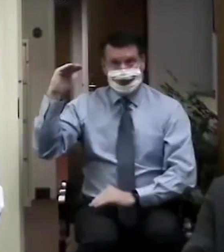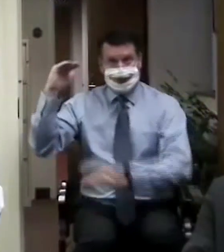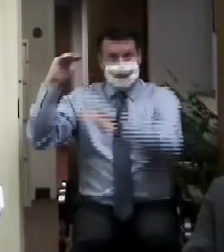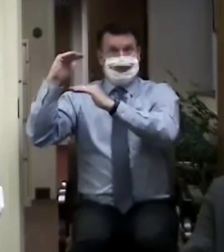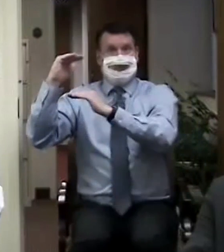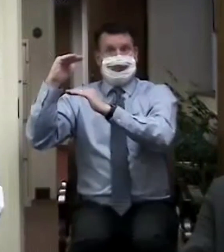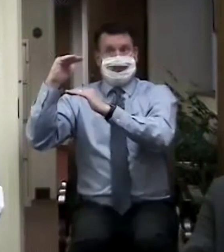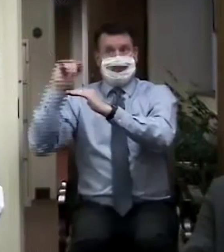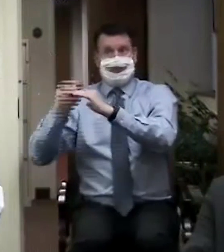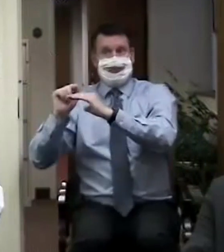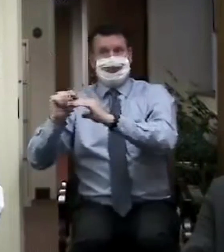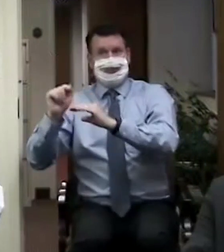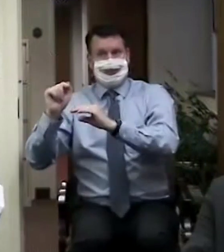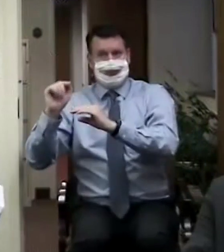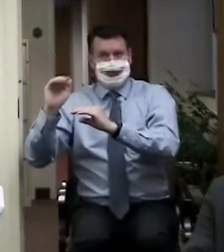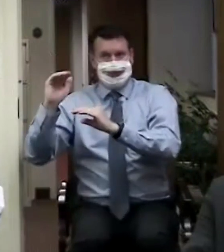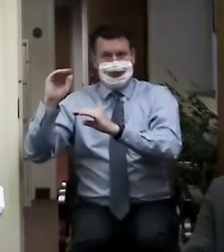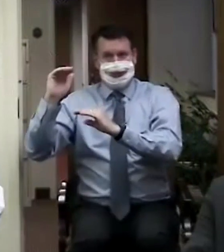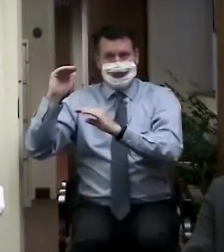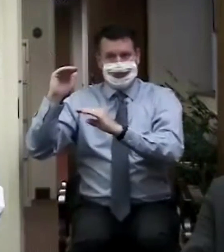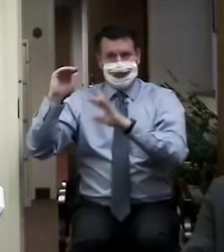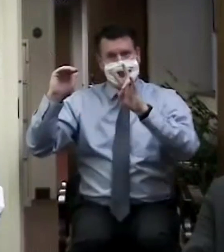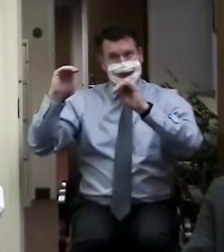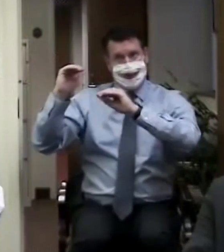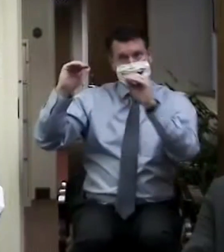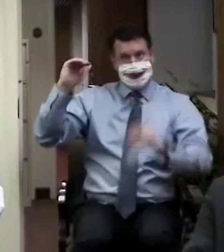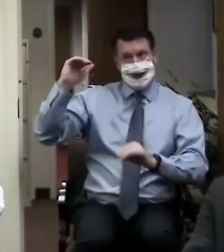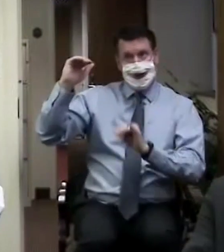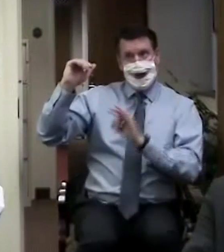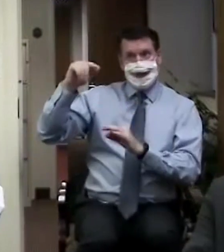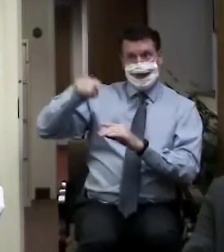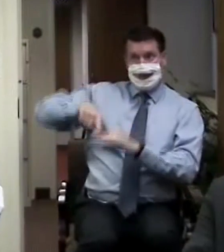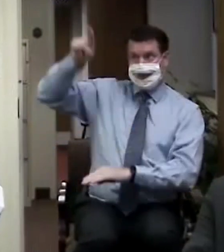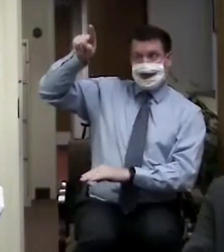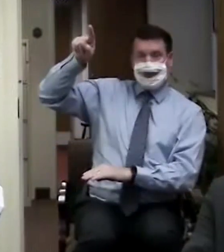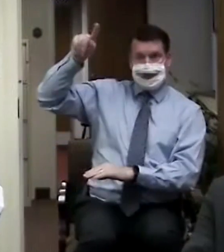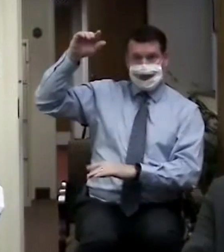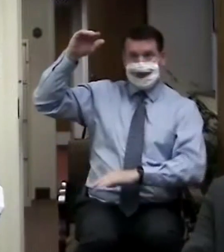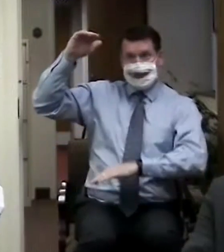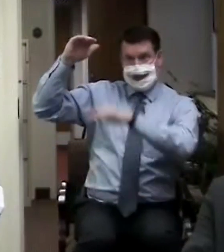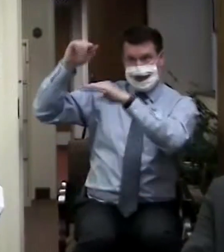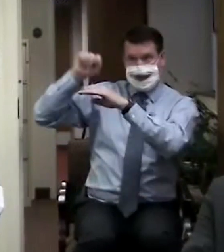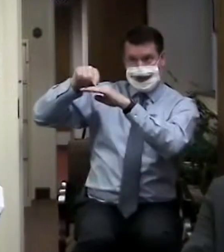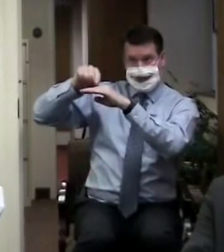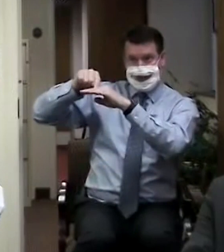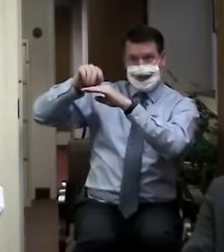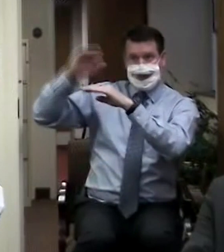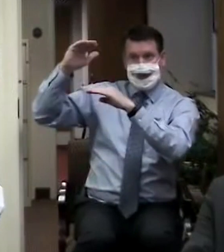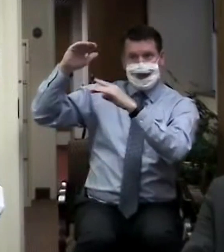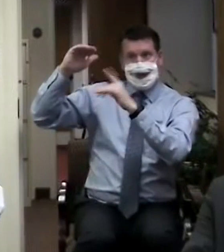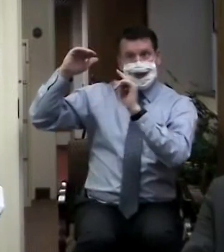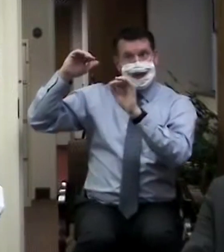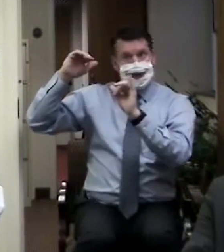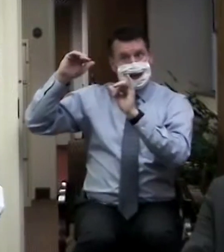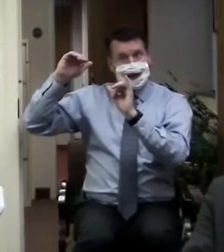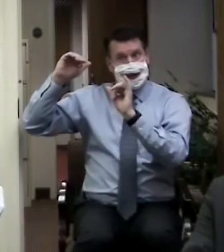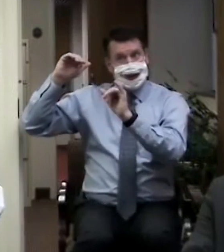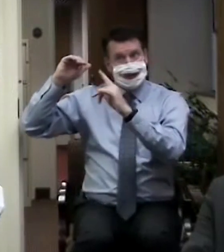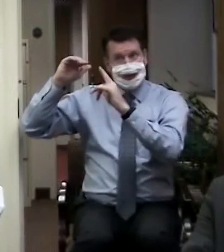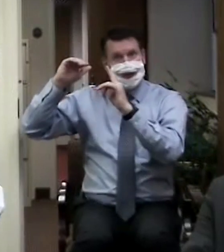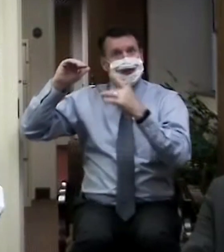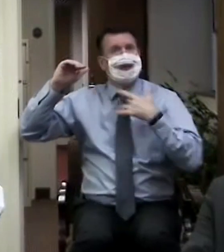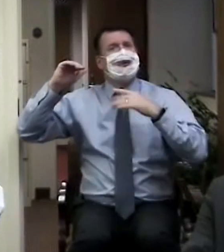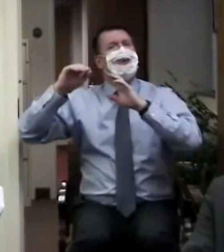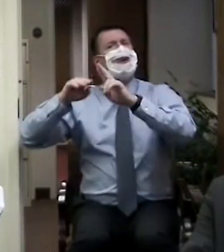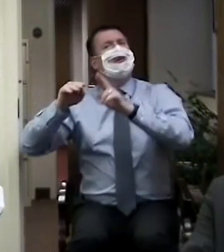1,150 beds, we're allowed to go to 70% of that number, which is almost our licensed capacity. That's correct. Oh, okay. 70%